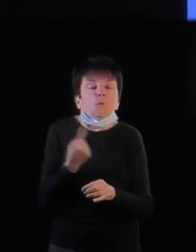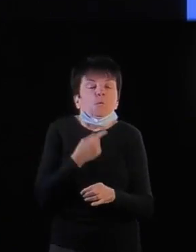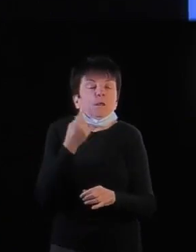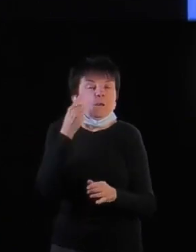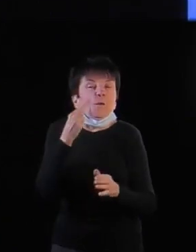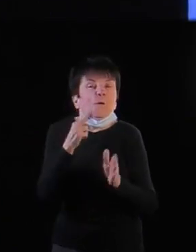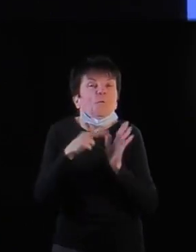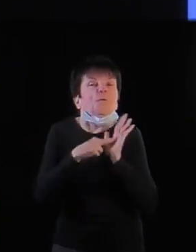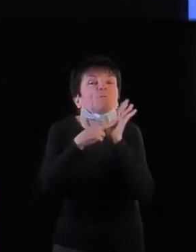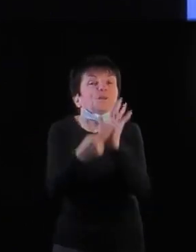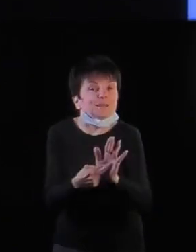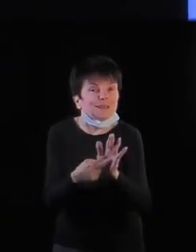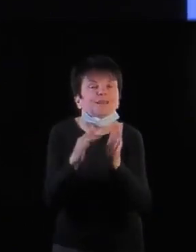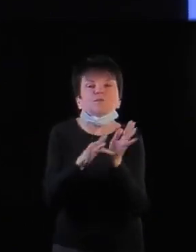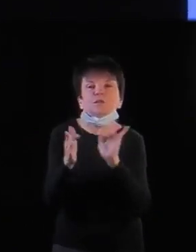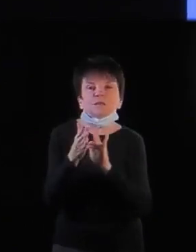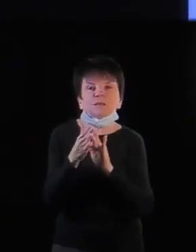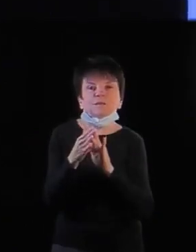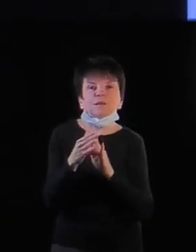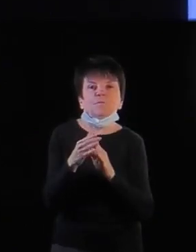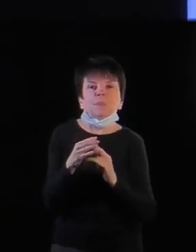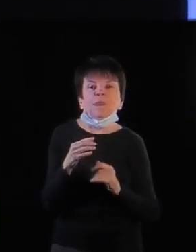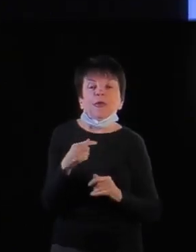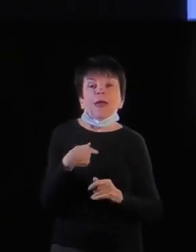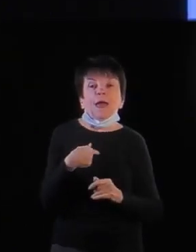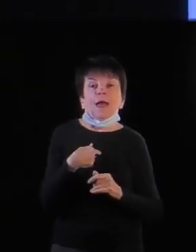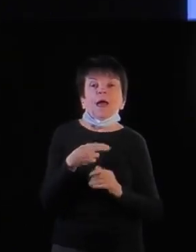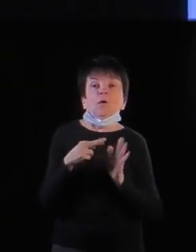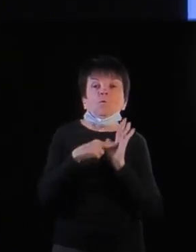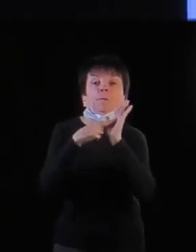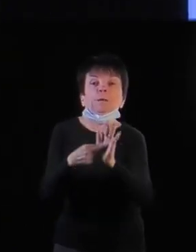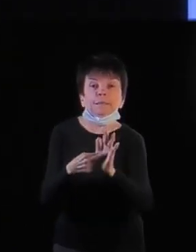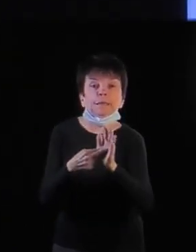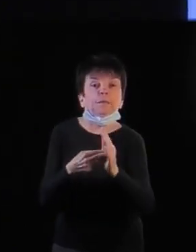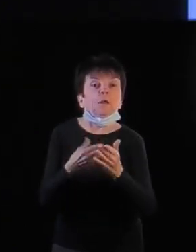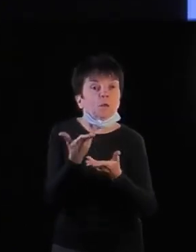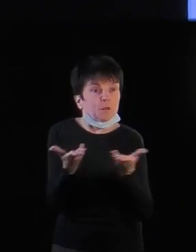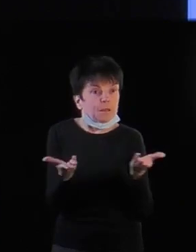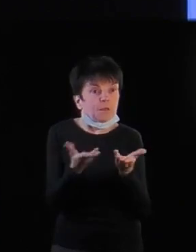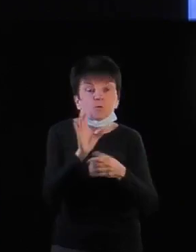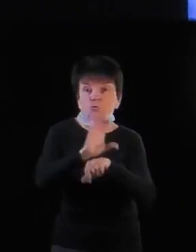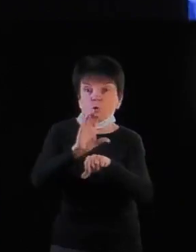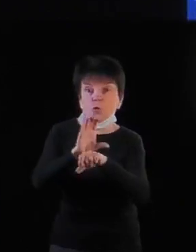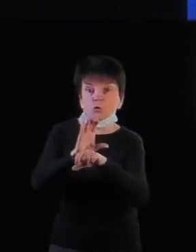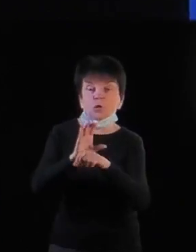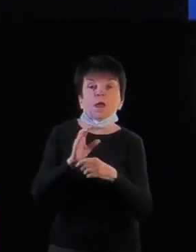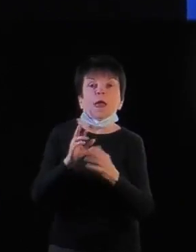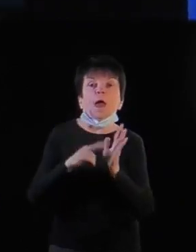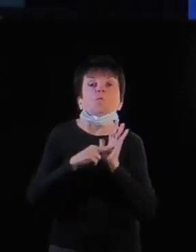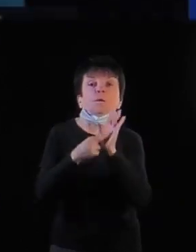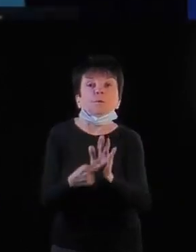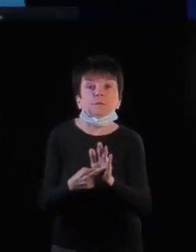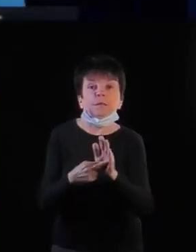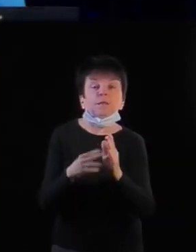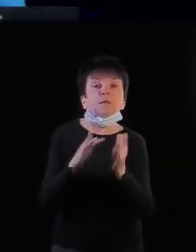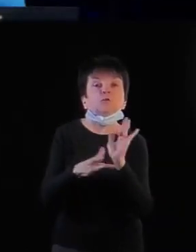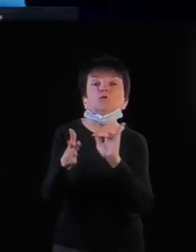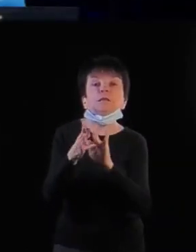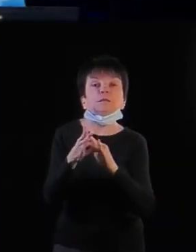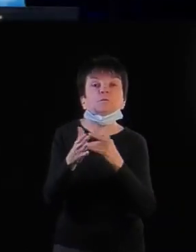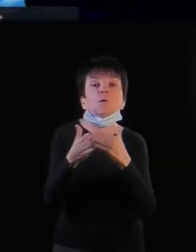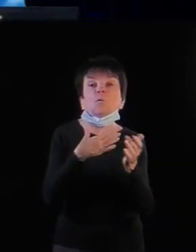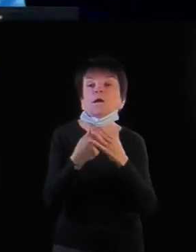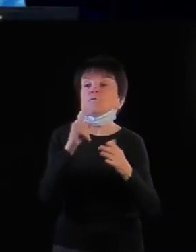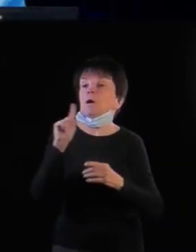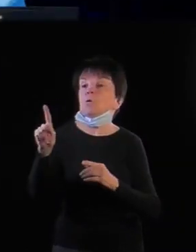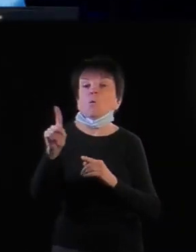Jesus. I represent our church. And I represent Jesus wherever I go. And we can't dismiss that. We